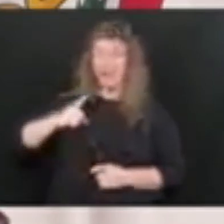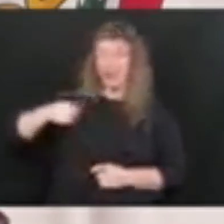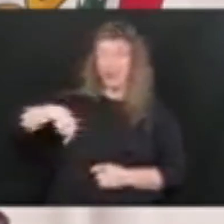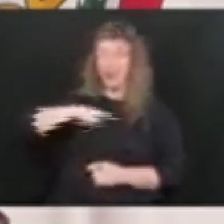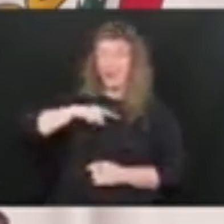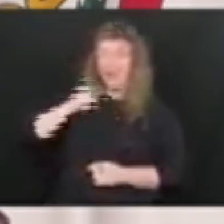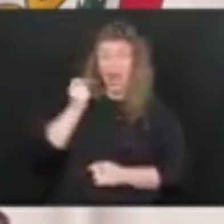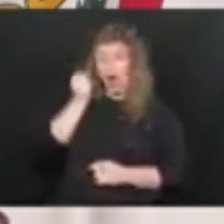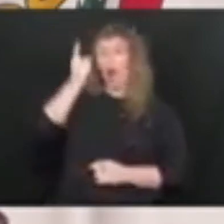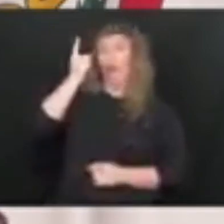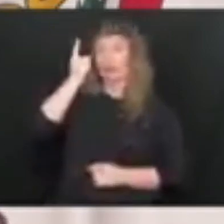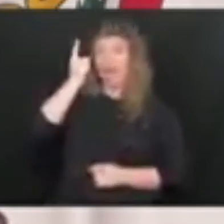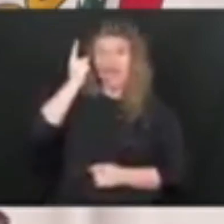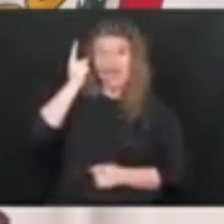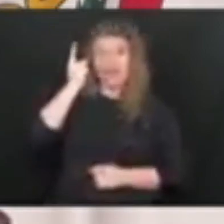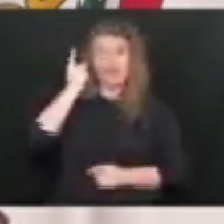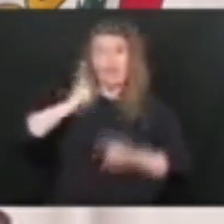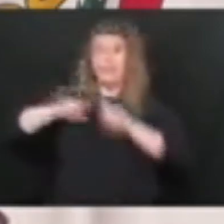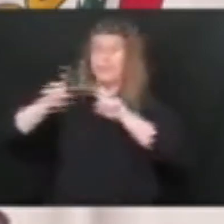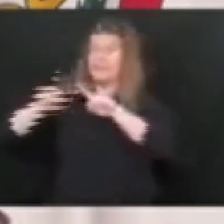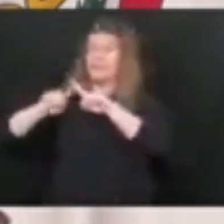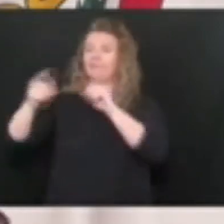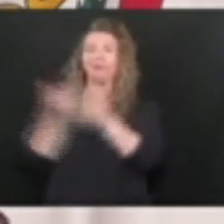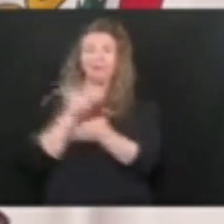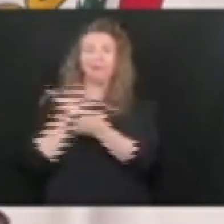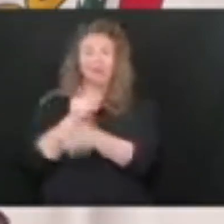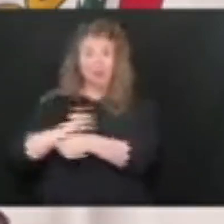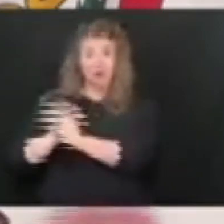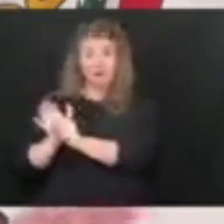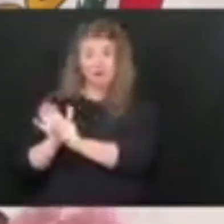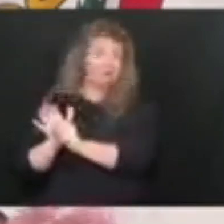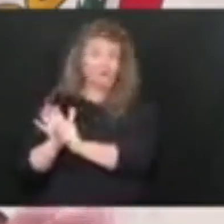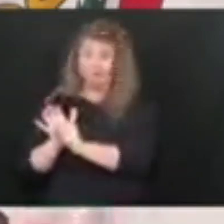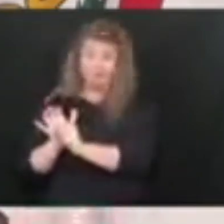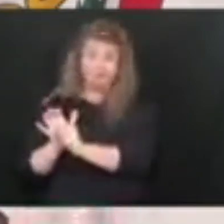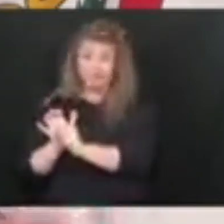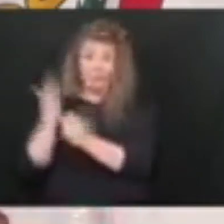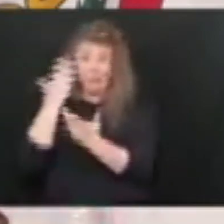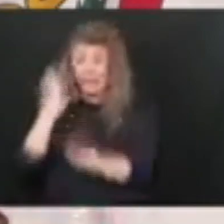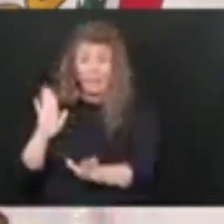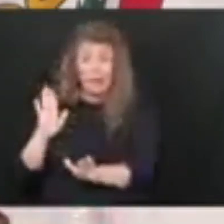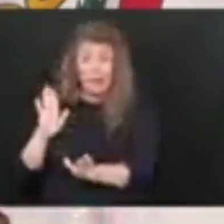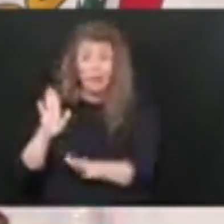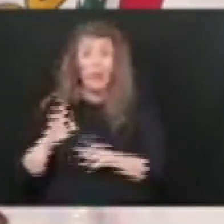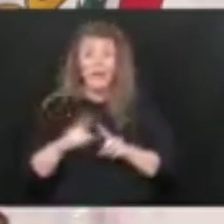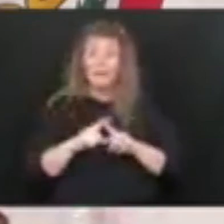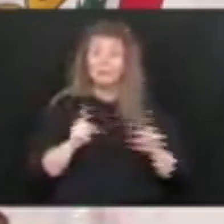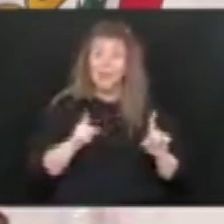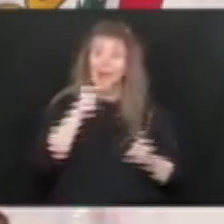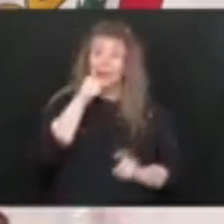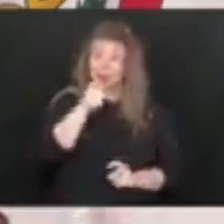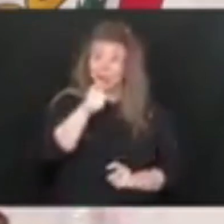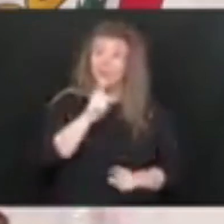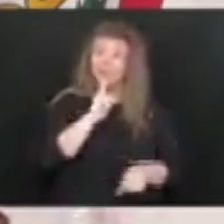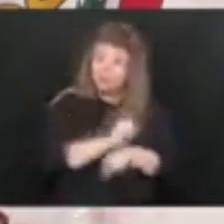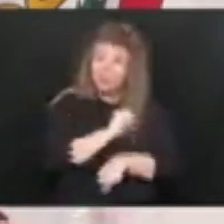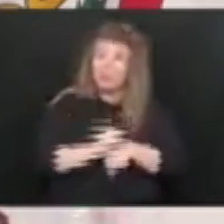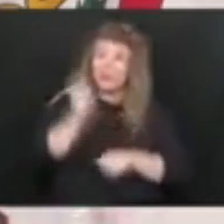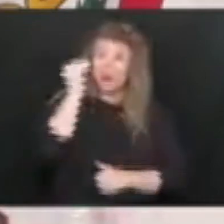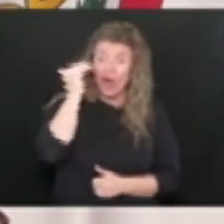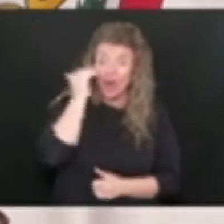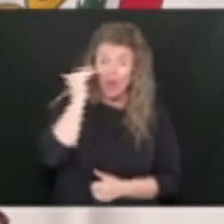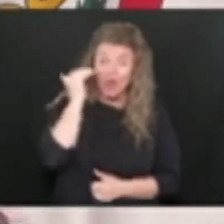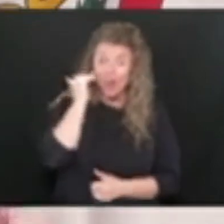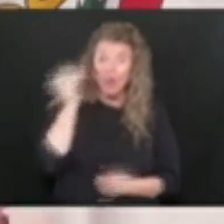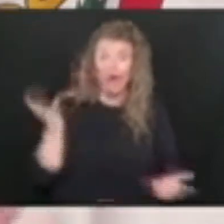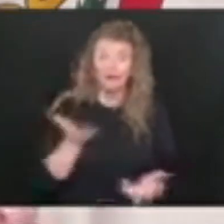about all the variants that are out there. But we all know, and I don't know how many times I would have to say just